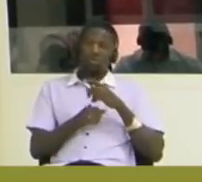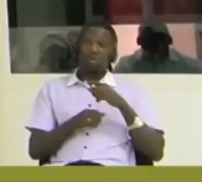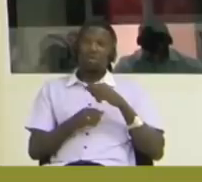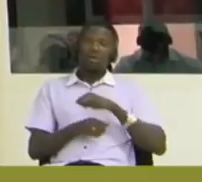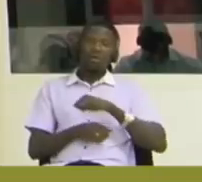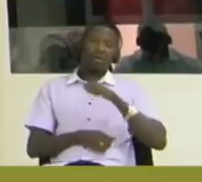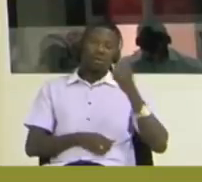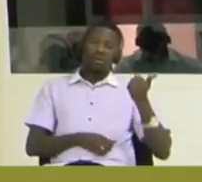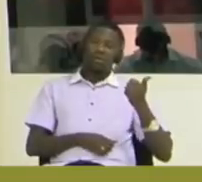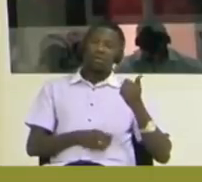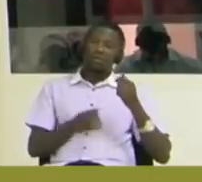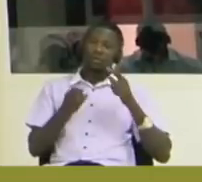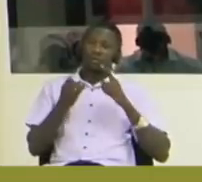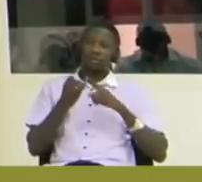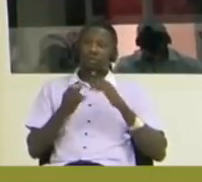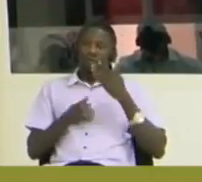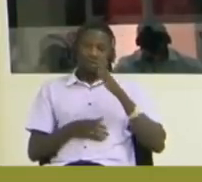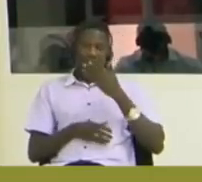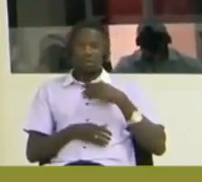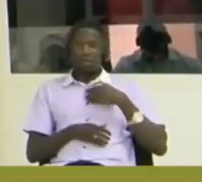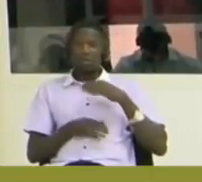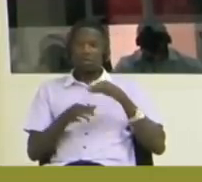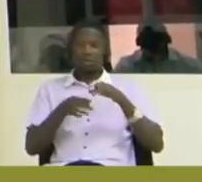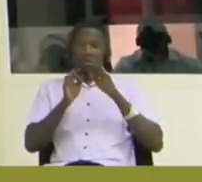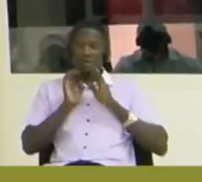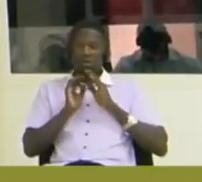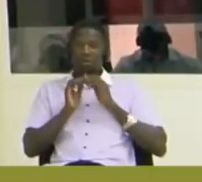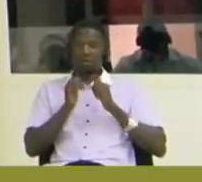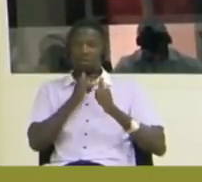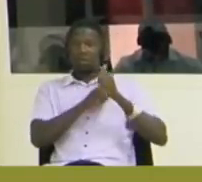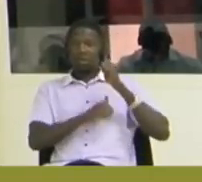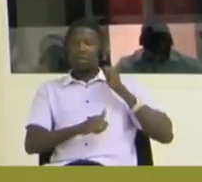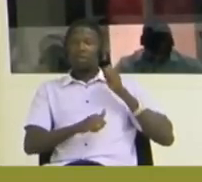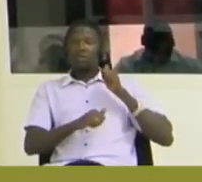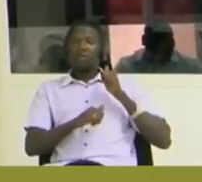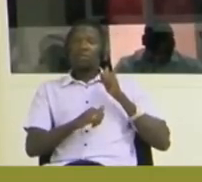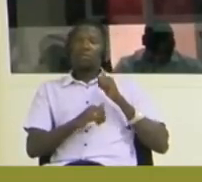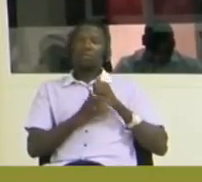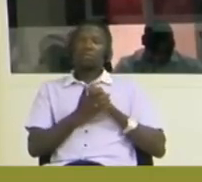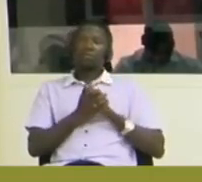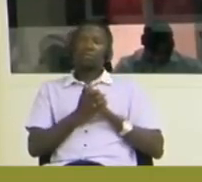And perhaps I would take a step backwards.